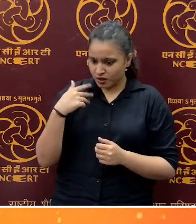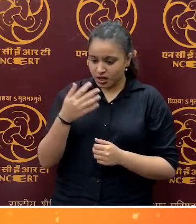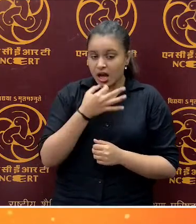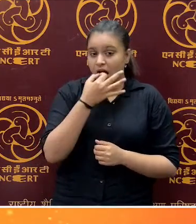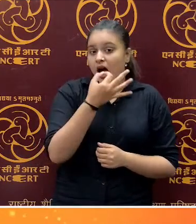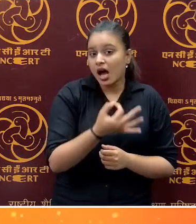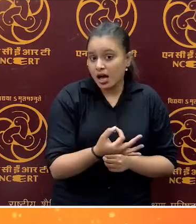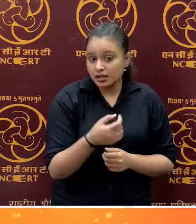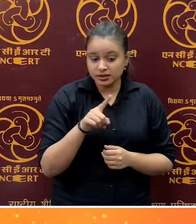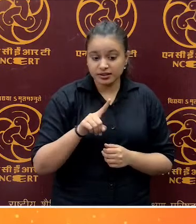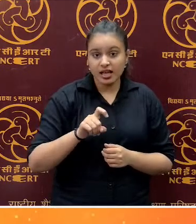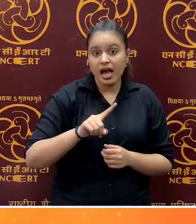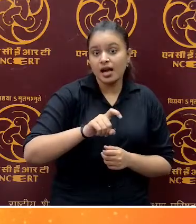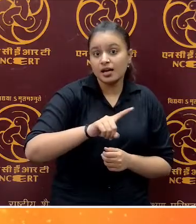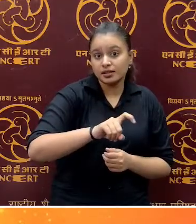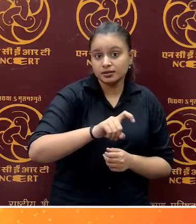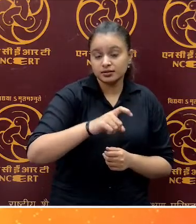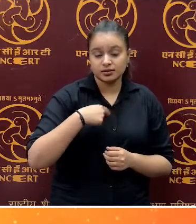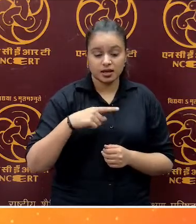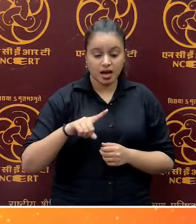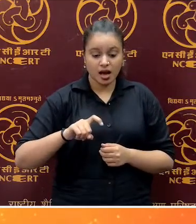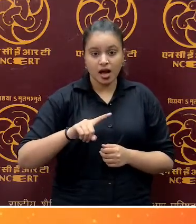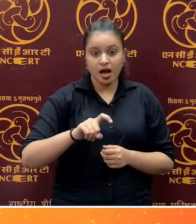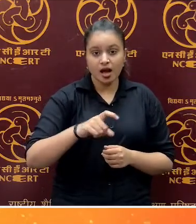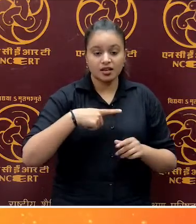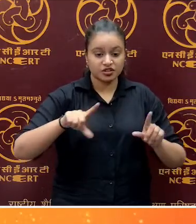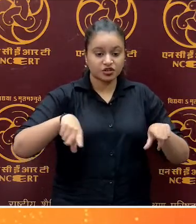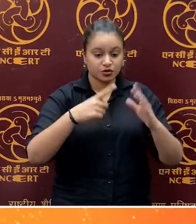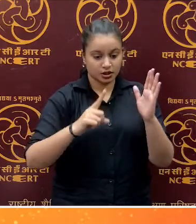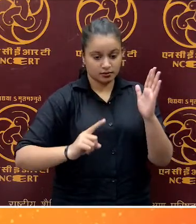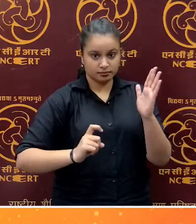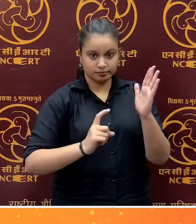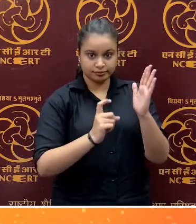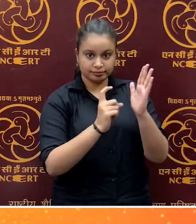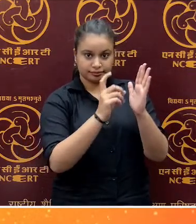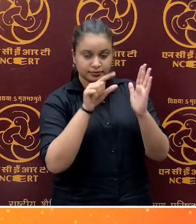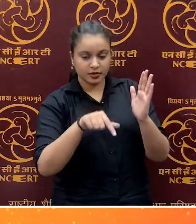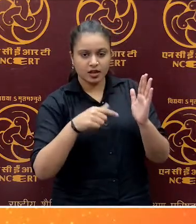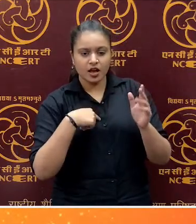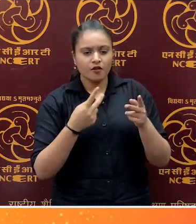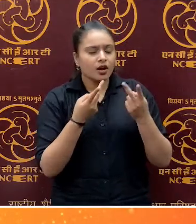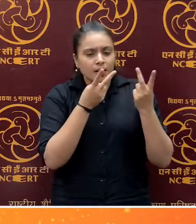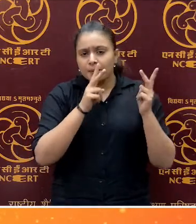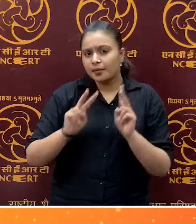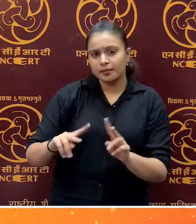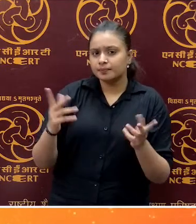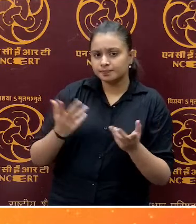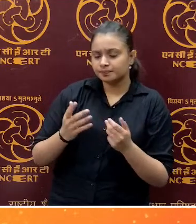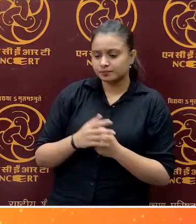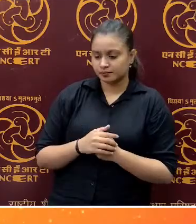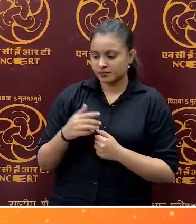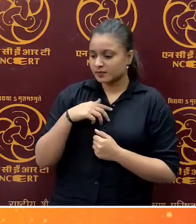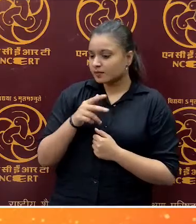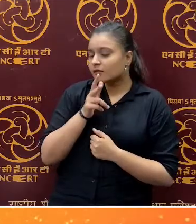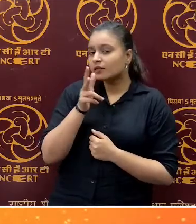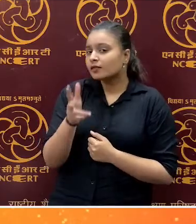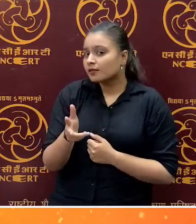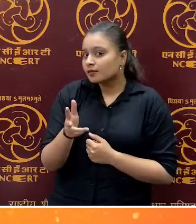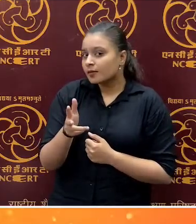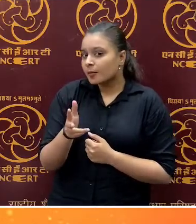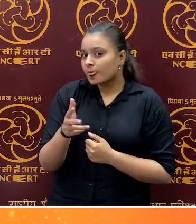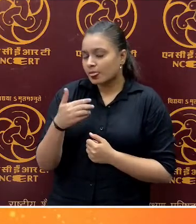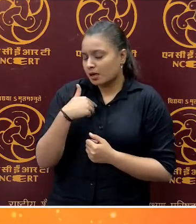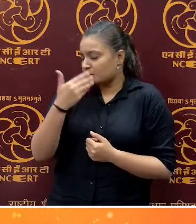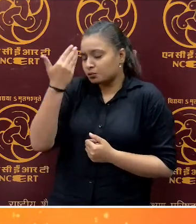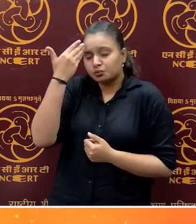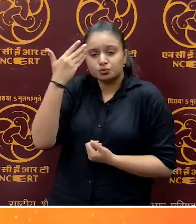ant. As you can see, dear children, the ant is going on the tree. Now, what is the reply of the ant? Ant says, "I